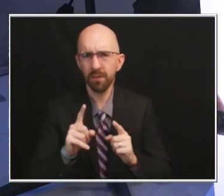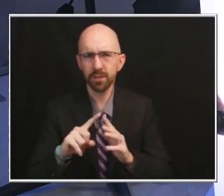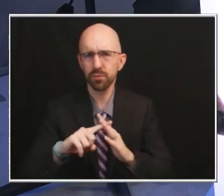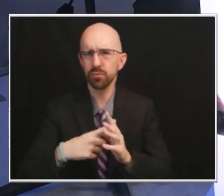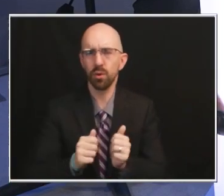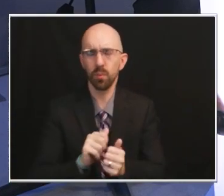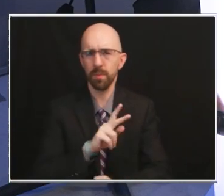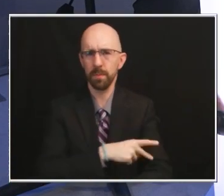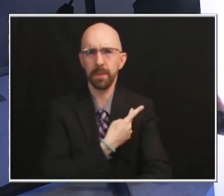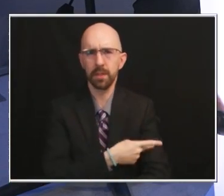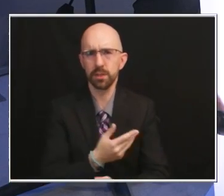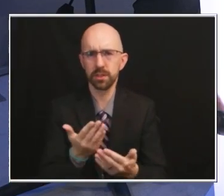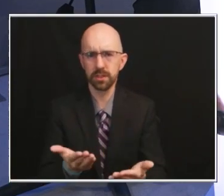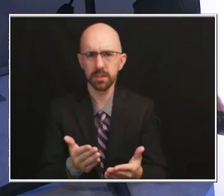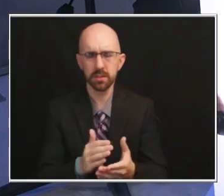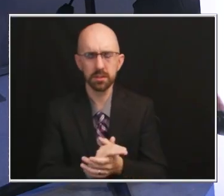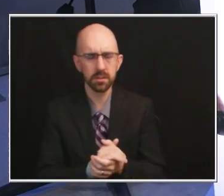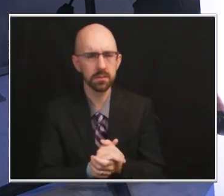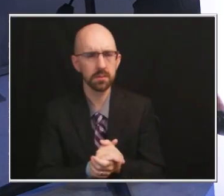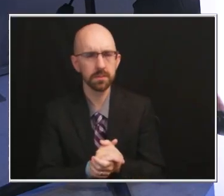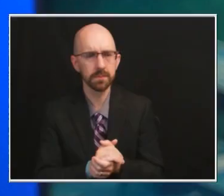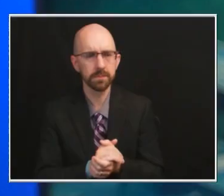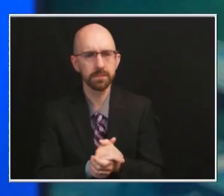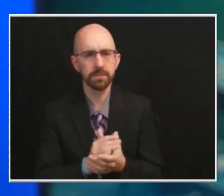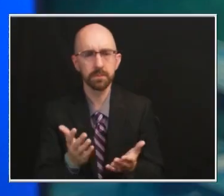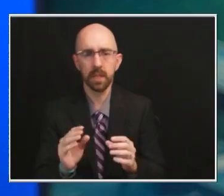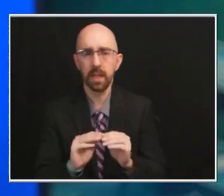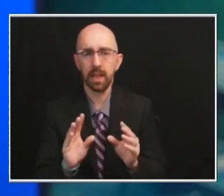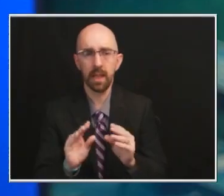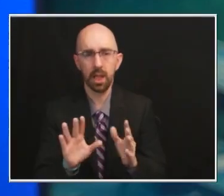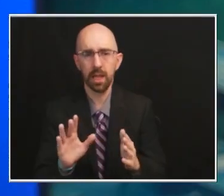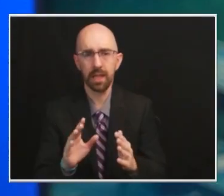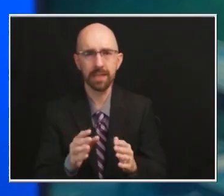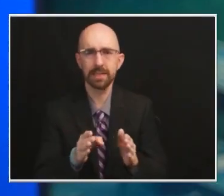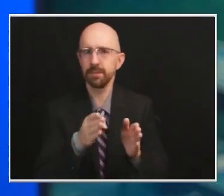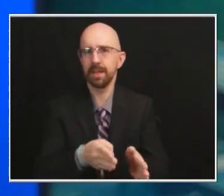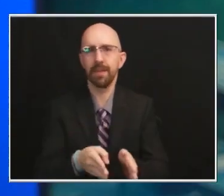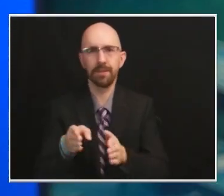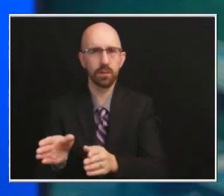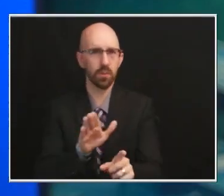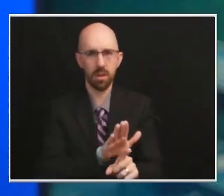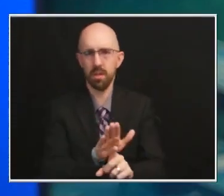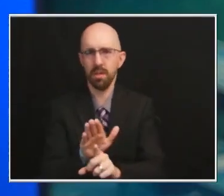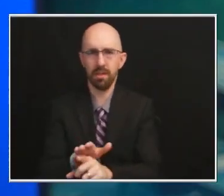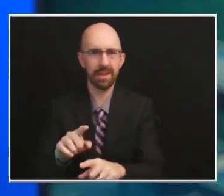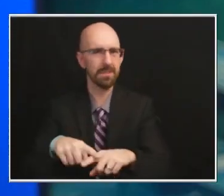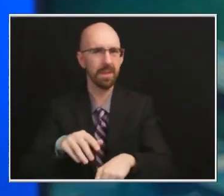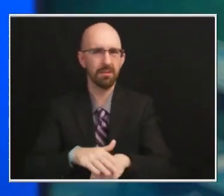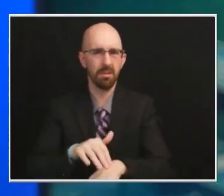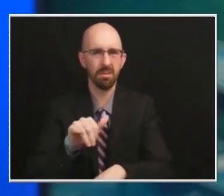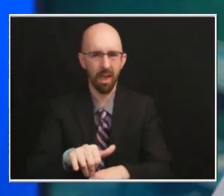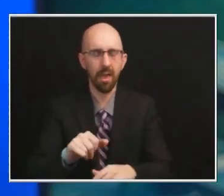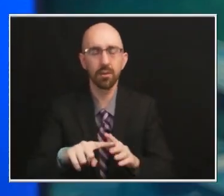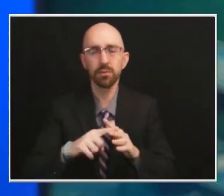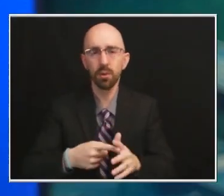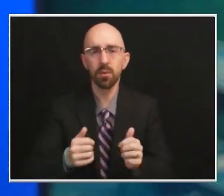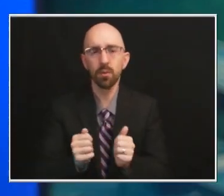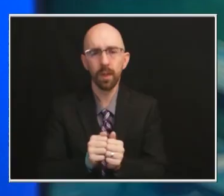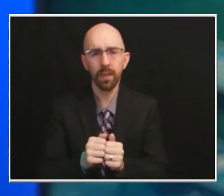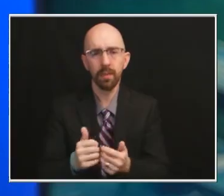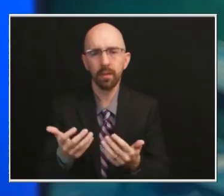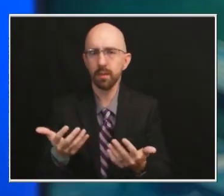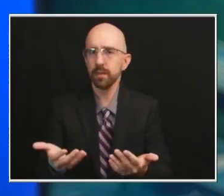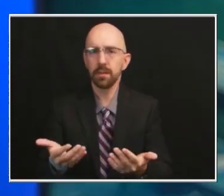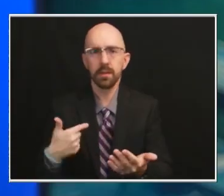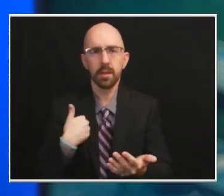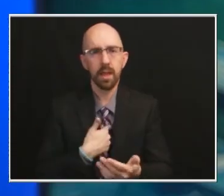patients? It is clearly very person dependent, but it usually starts with, let's try to